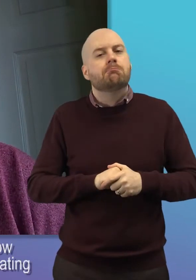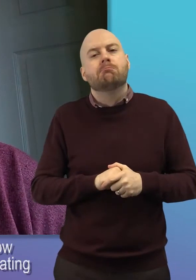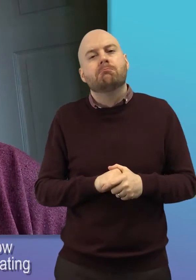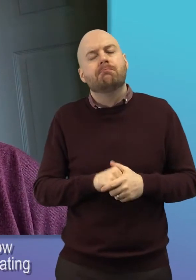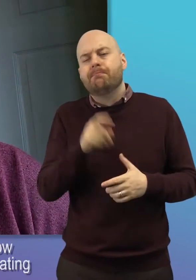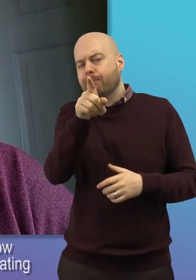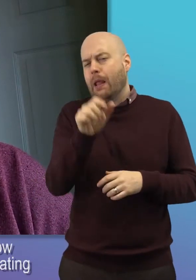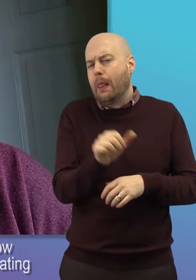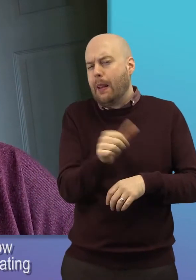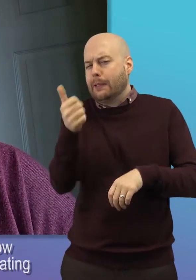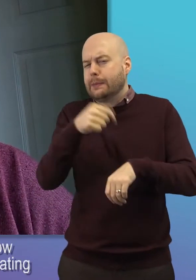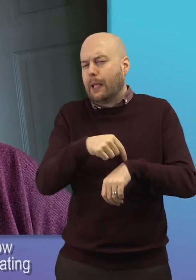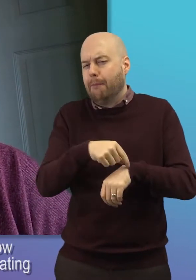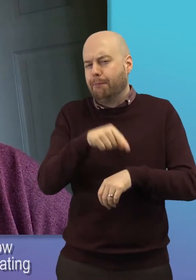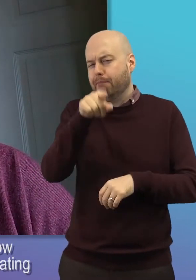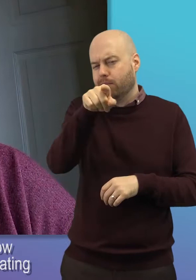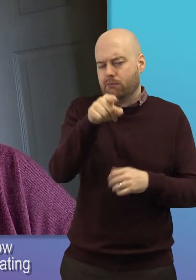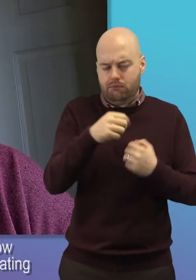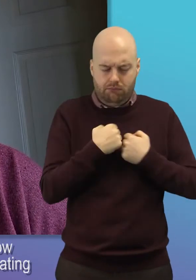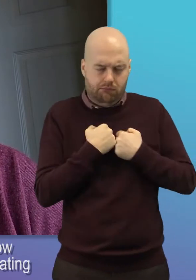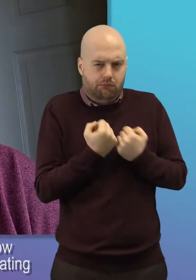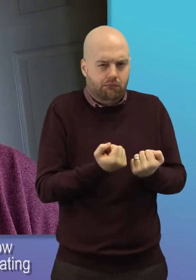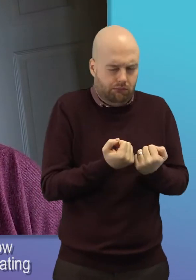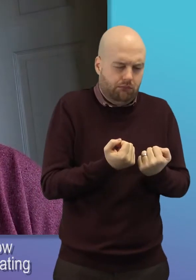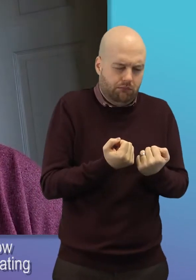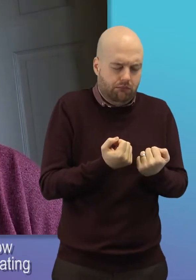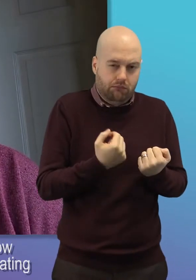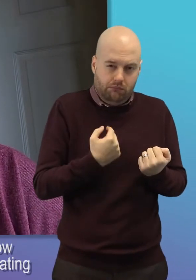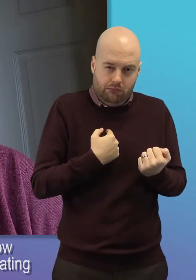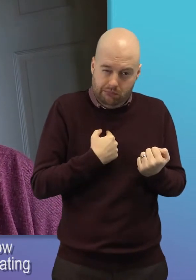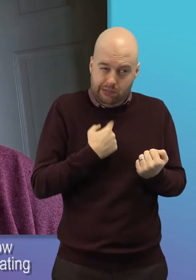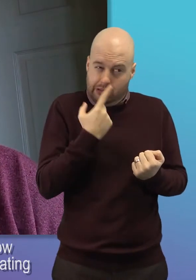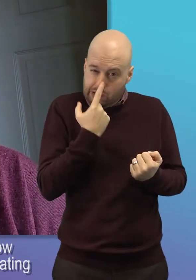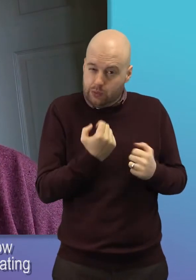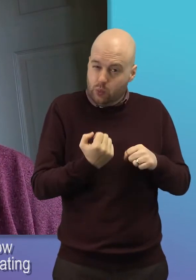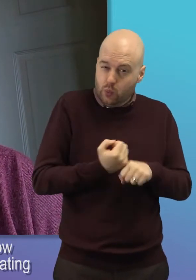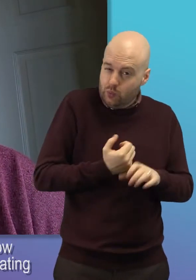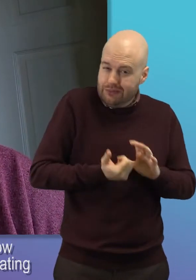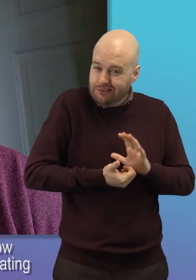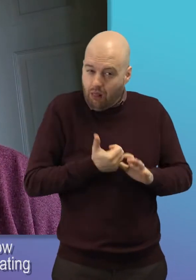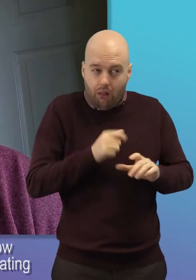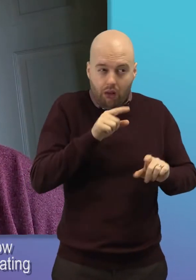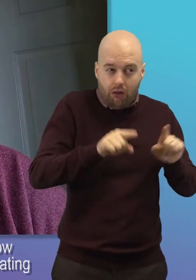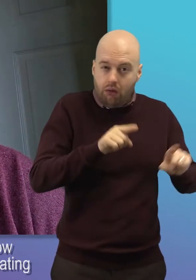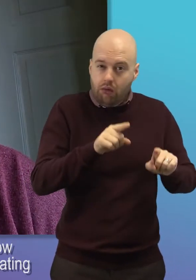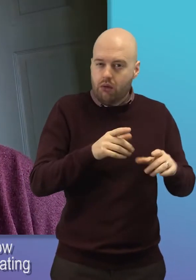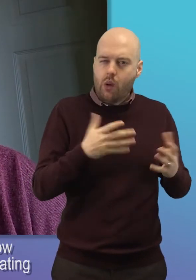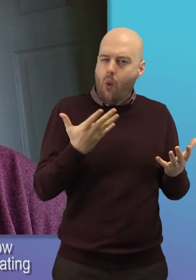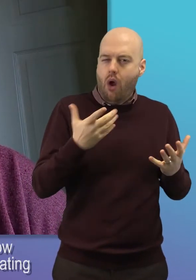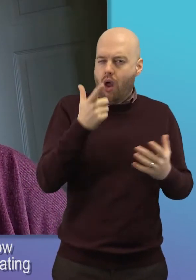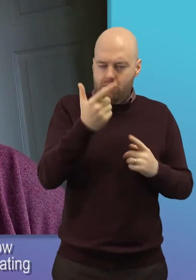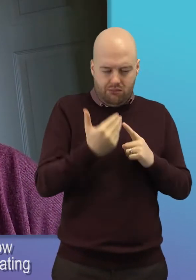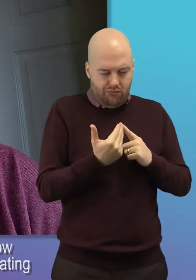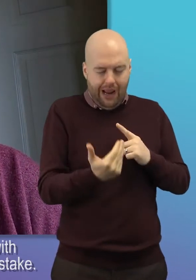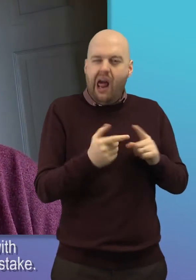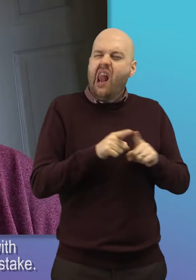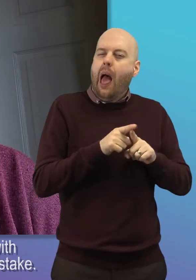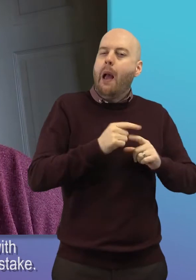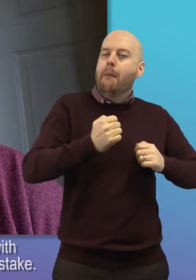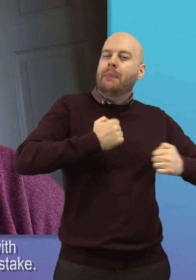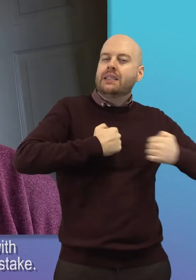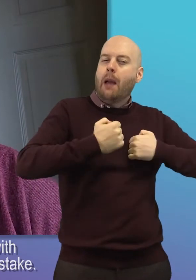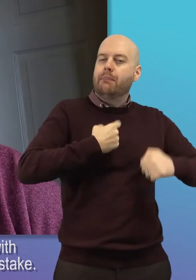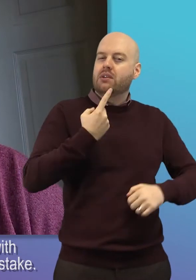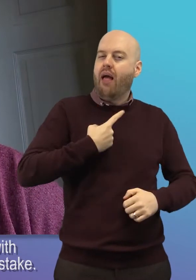So next time you are asking yourself some questions about how competent you are at something, or you recognise that you're beating yourself